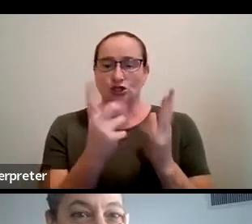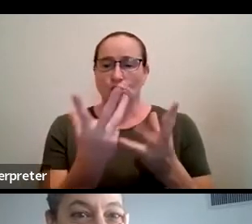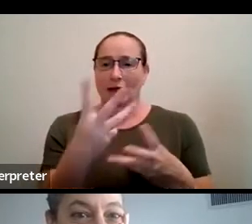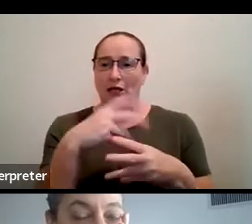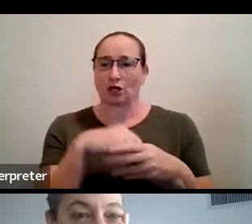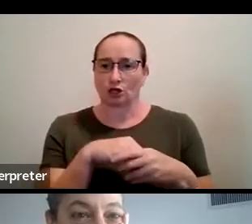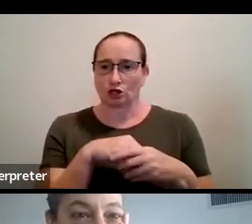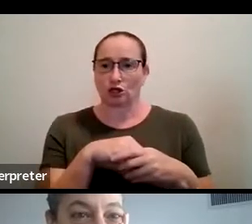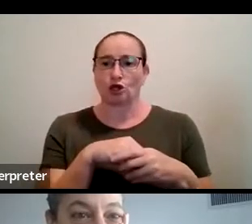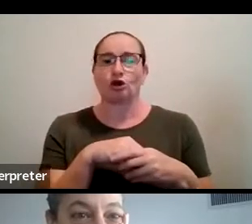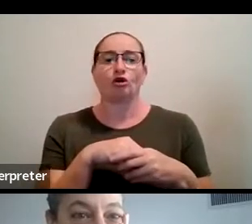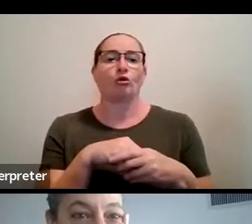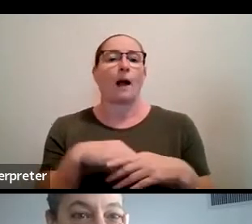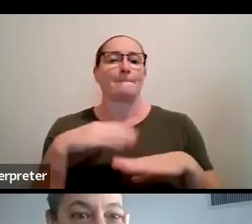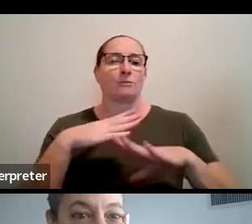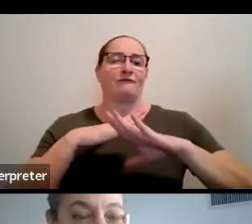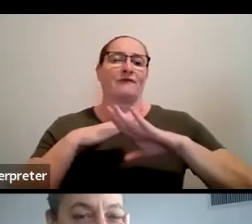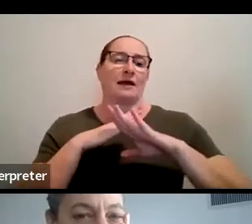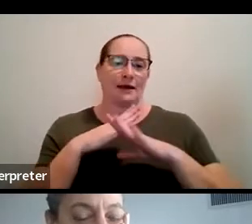include preventative maintenance